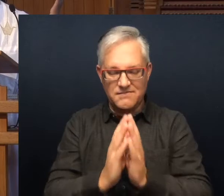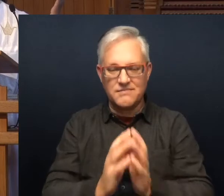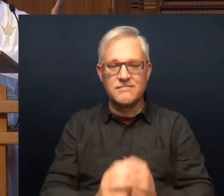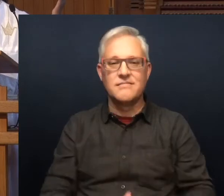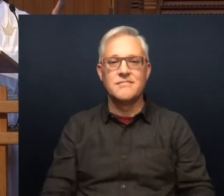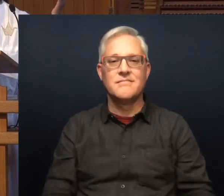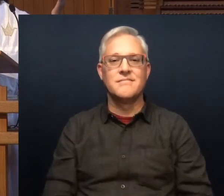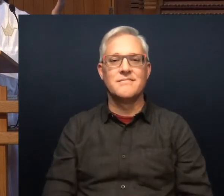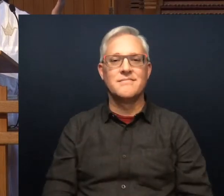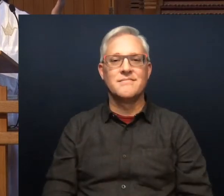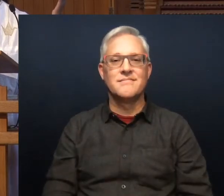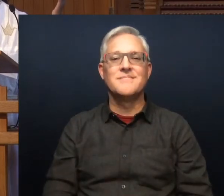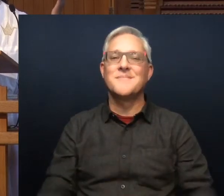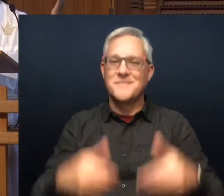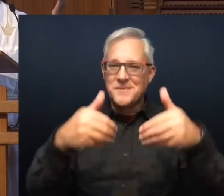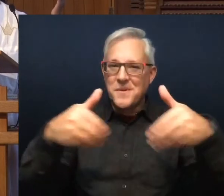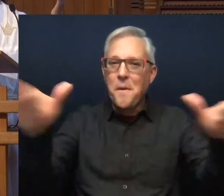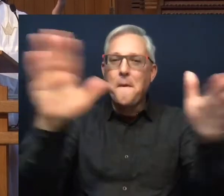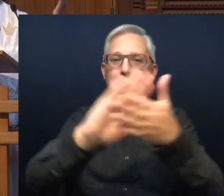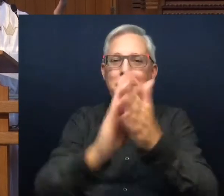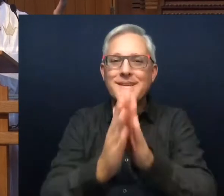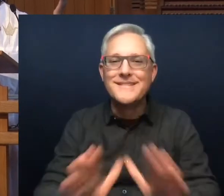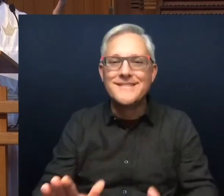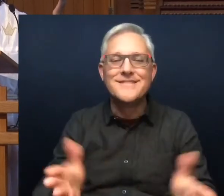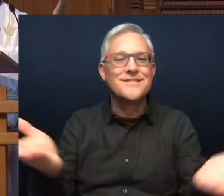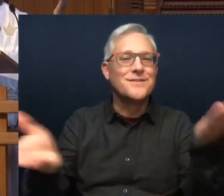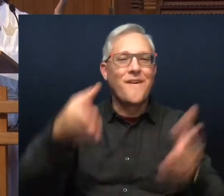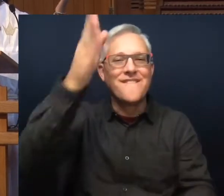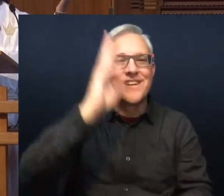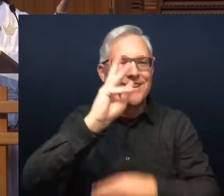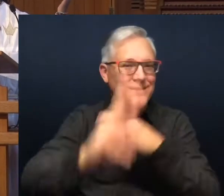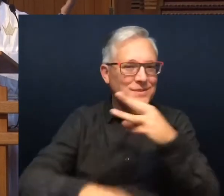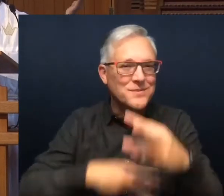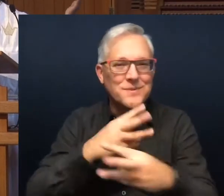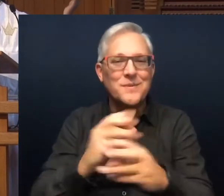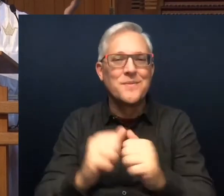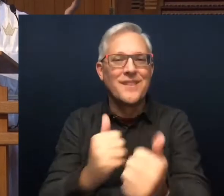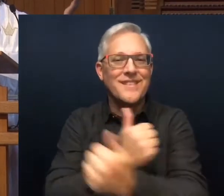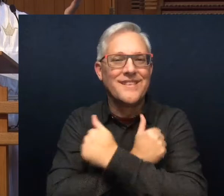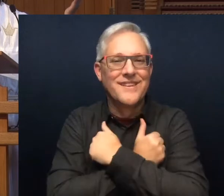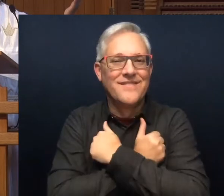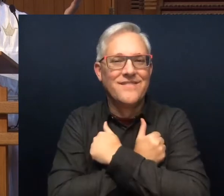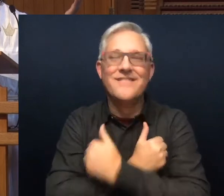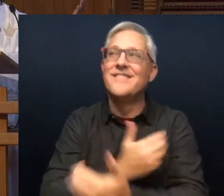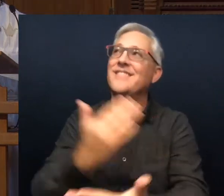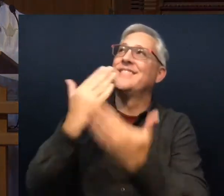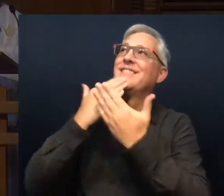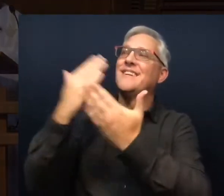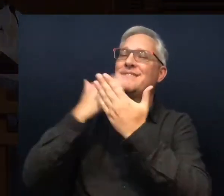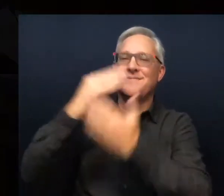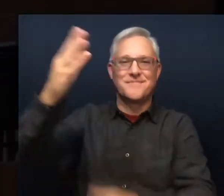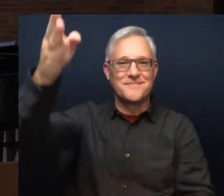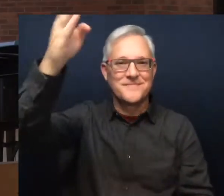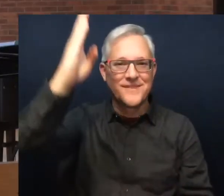Go in peace, serve God's world in love. Thanks be to God.